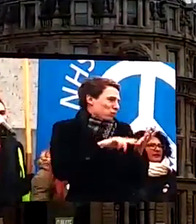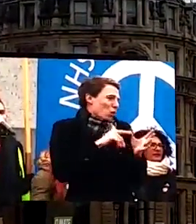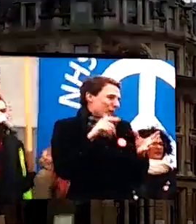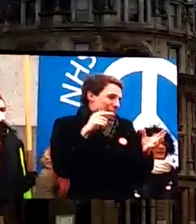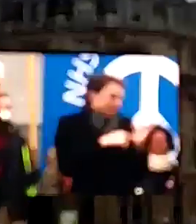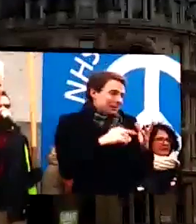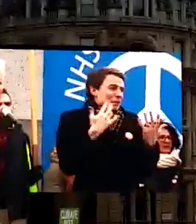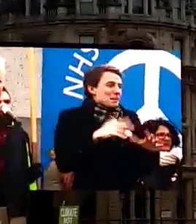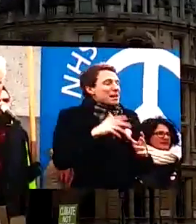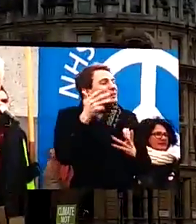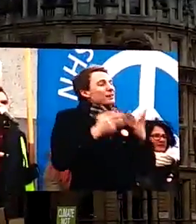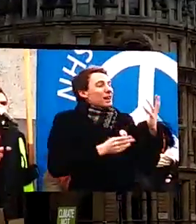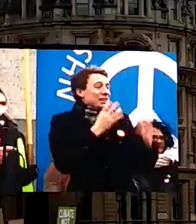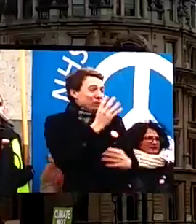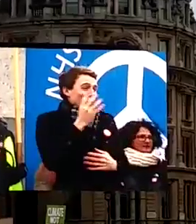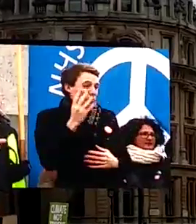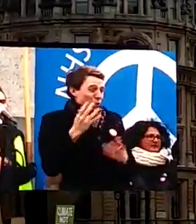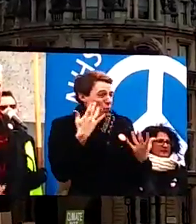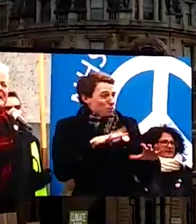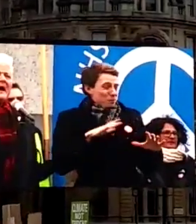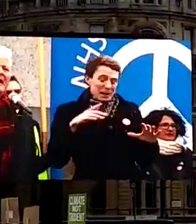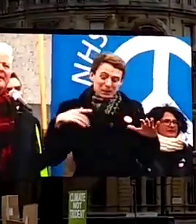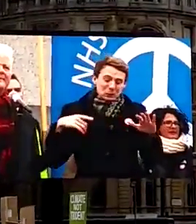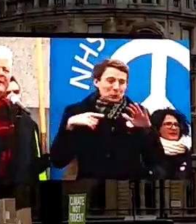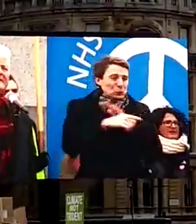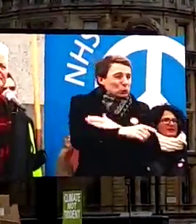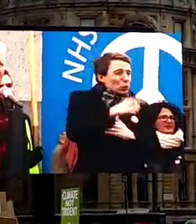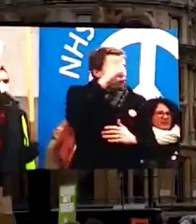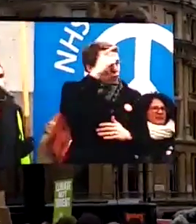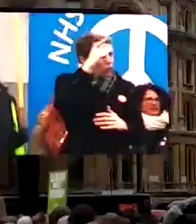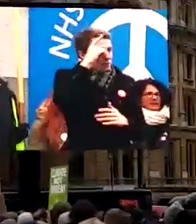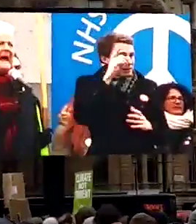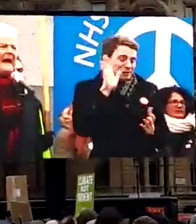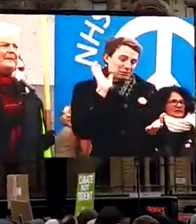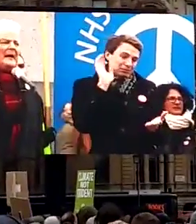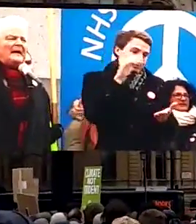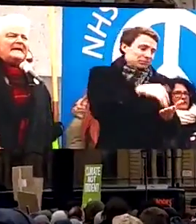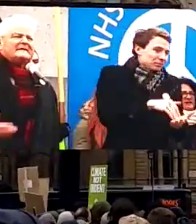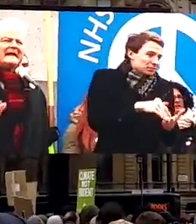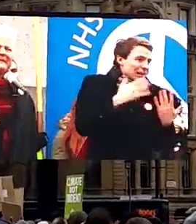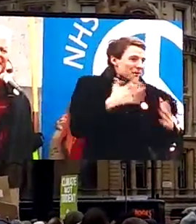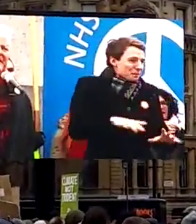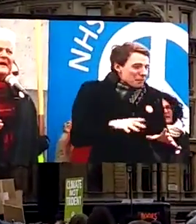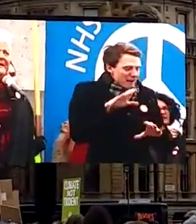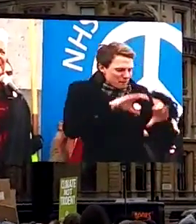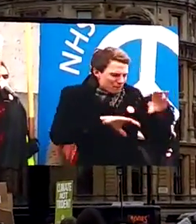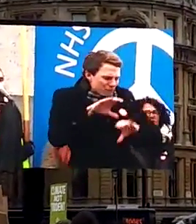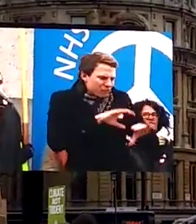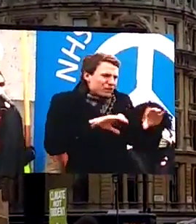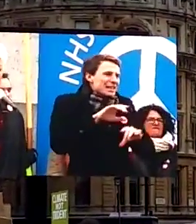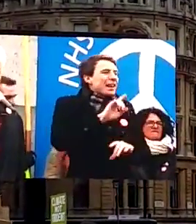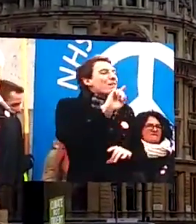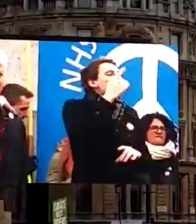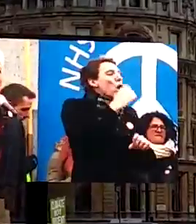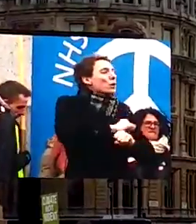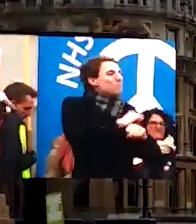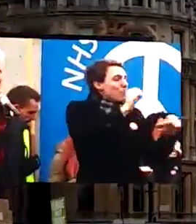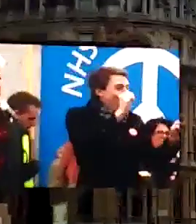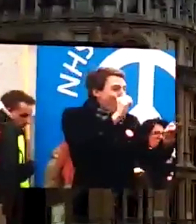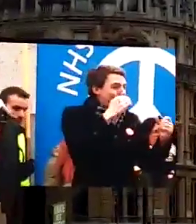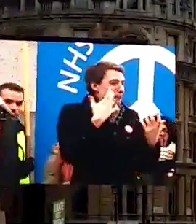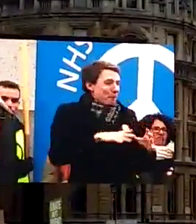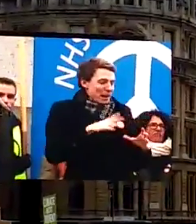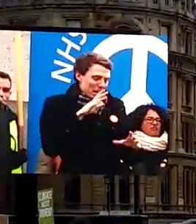and went to work on physics in Los Alamos on the first bomb. And when he discovered they were going to use it